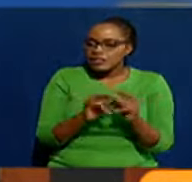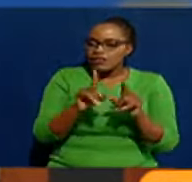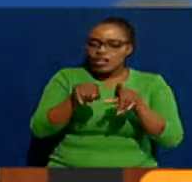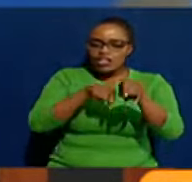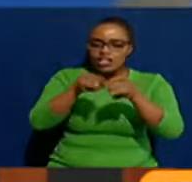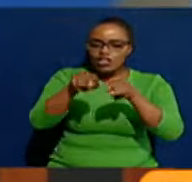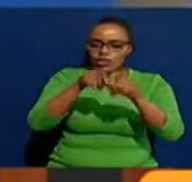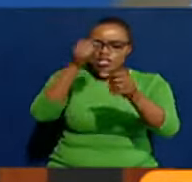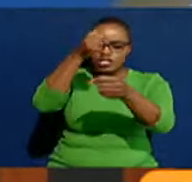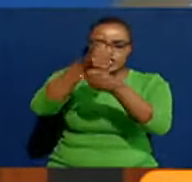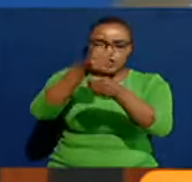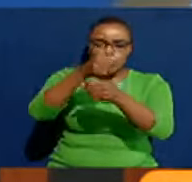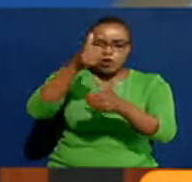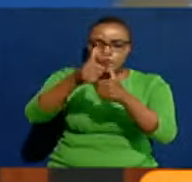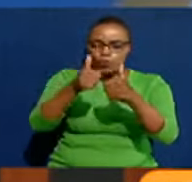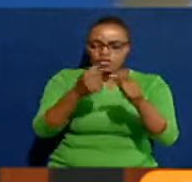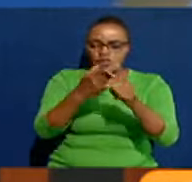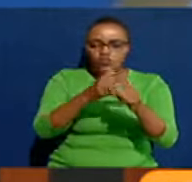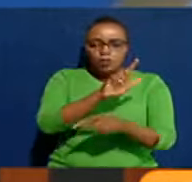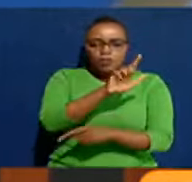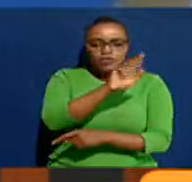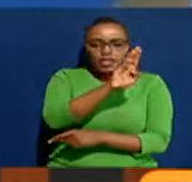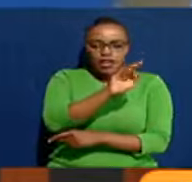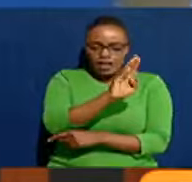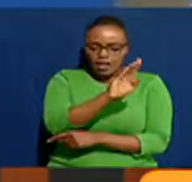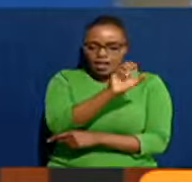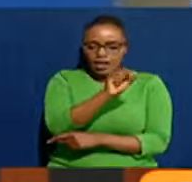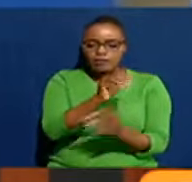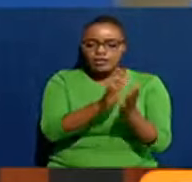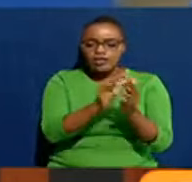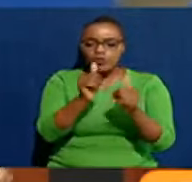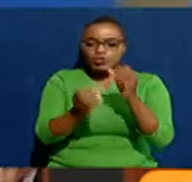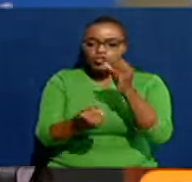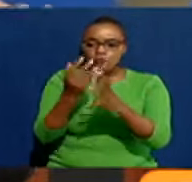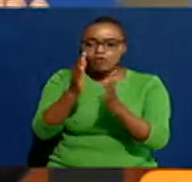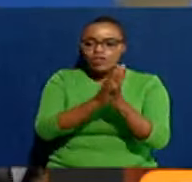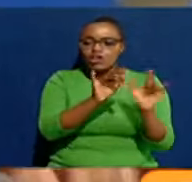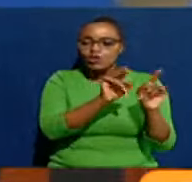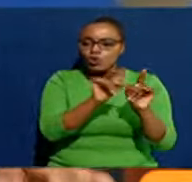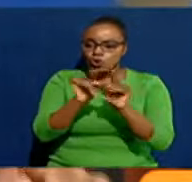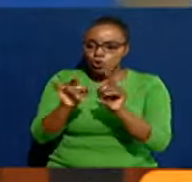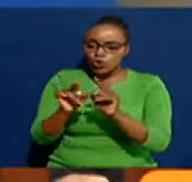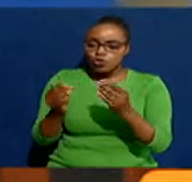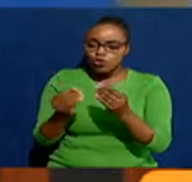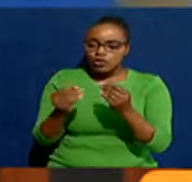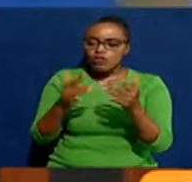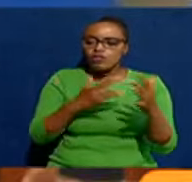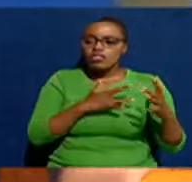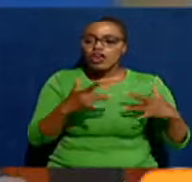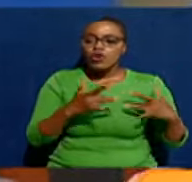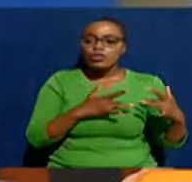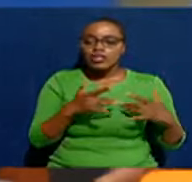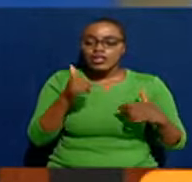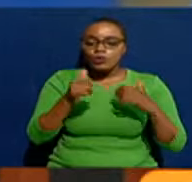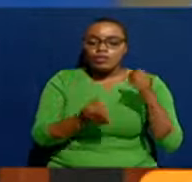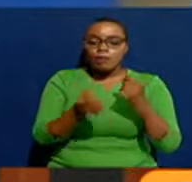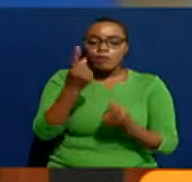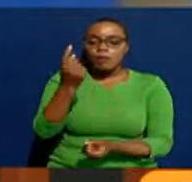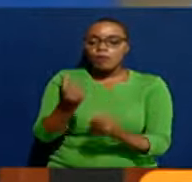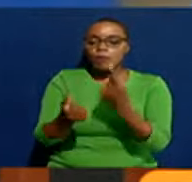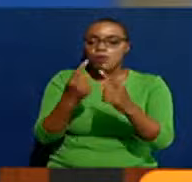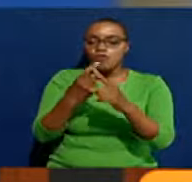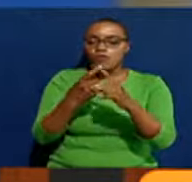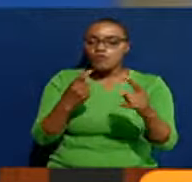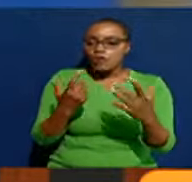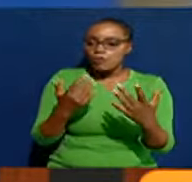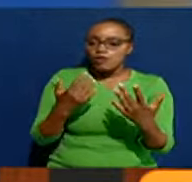regulating the work that is coming from the labs and that which is coming out, and also addressing the concerns that are coming